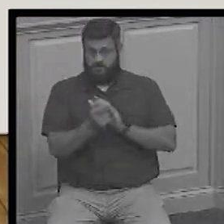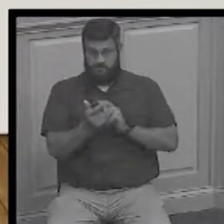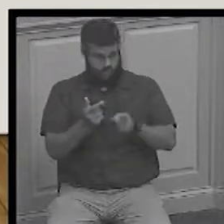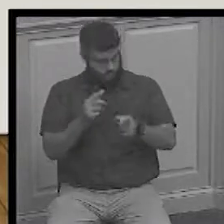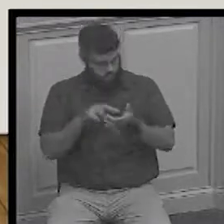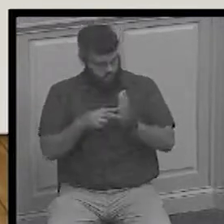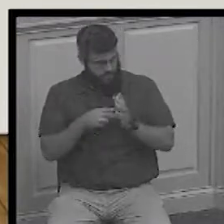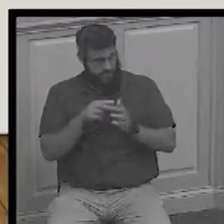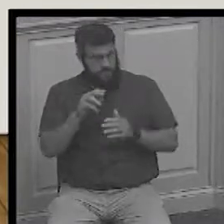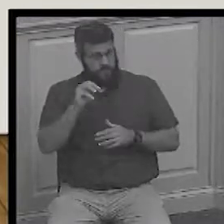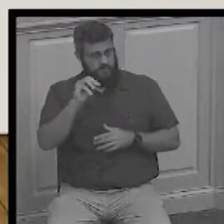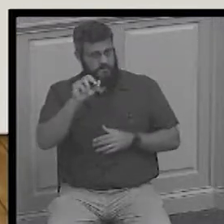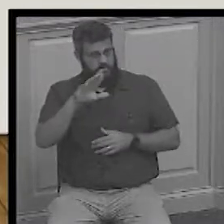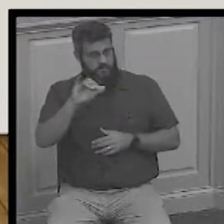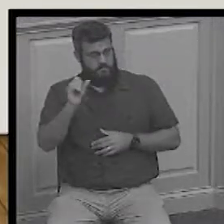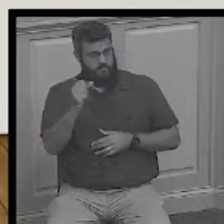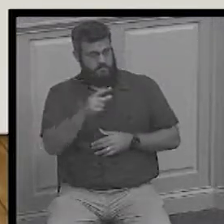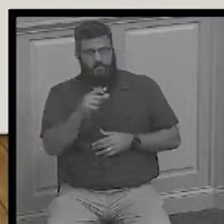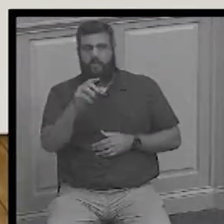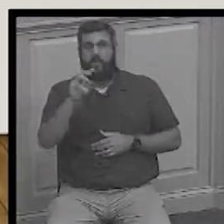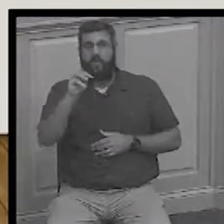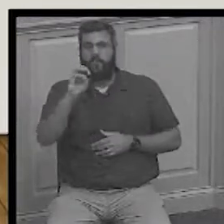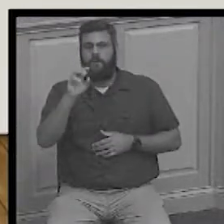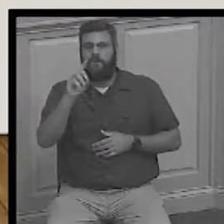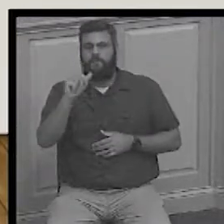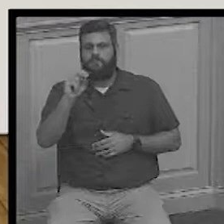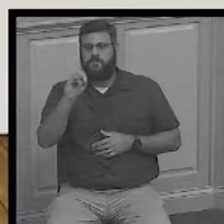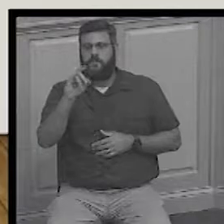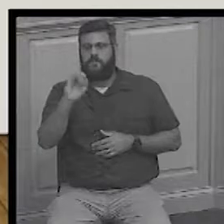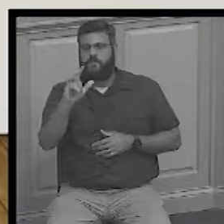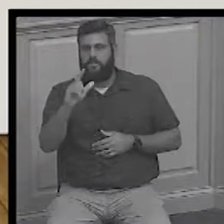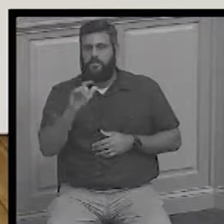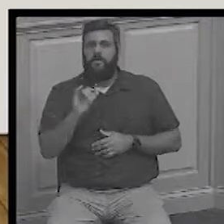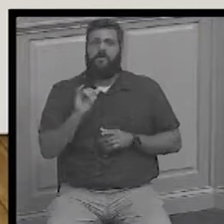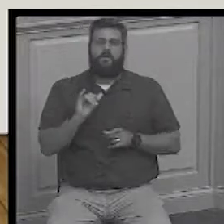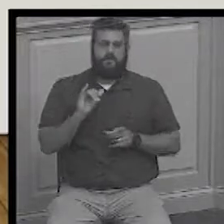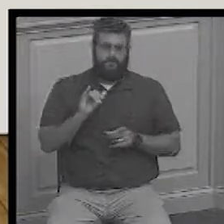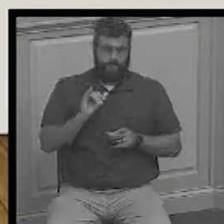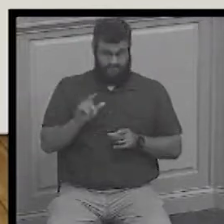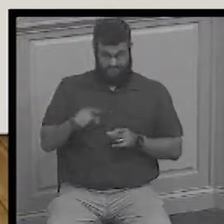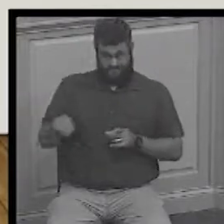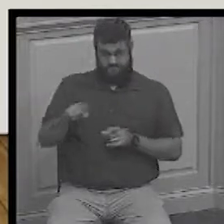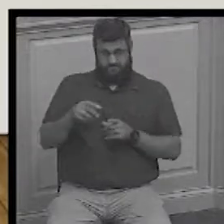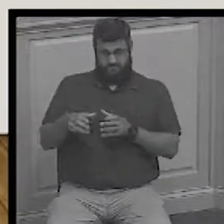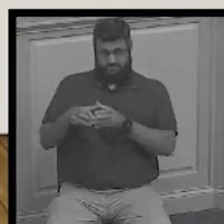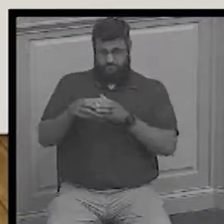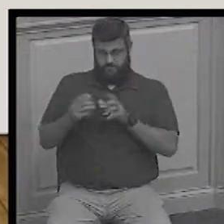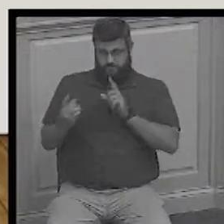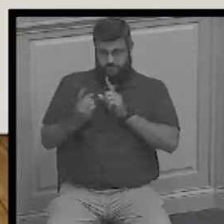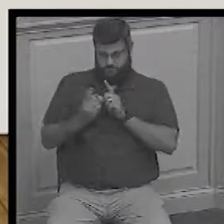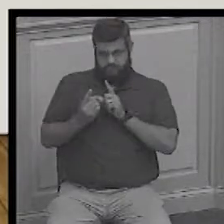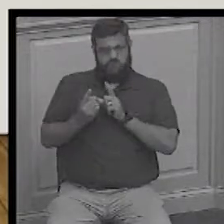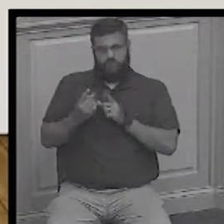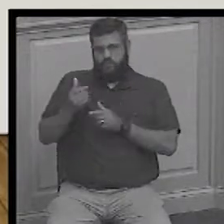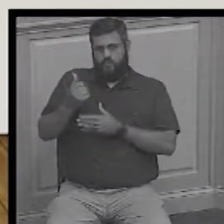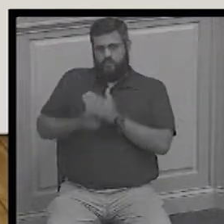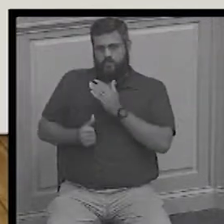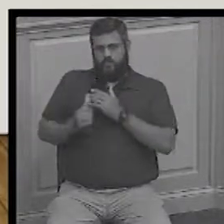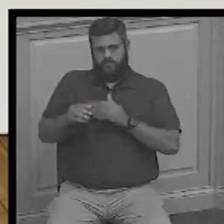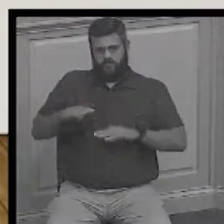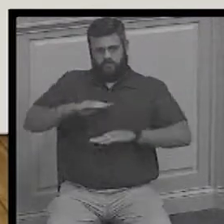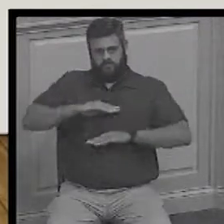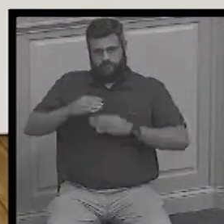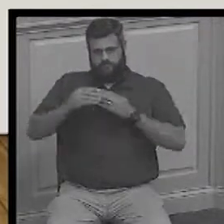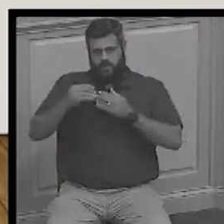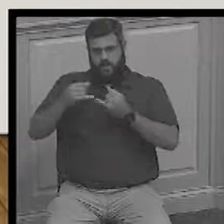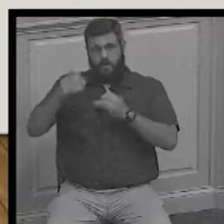McDowell? McDaniel? McDaniel, yeah. Yes. No, they're, because they actually came to us and they're completely within guidelines because that building is so